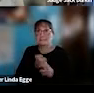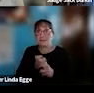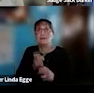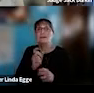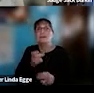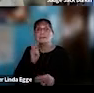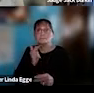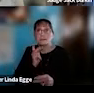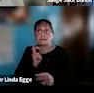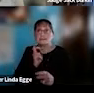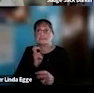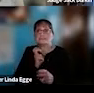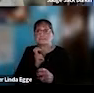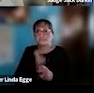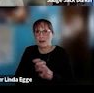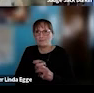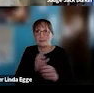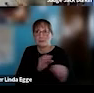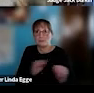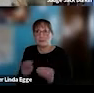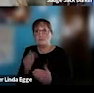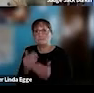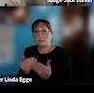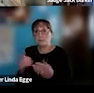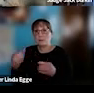of those practices and